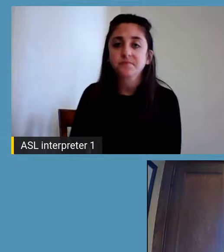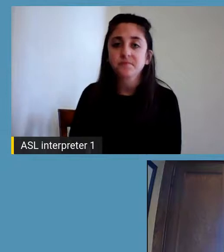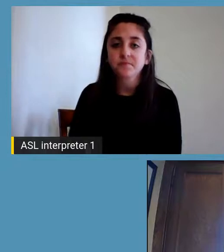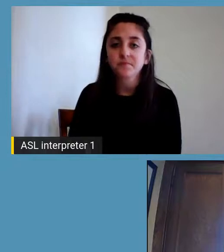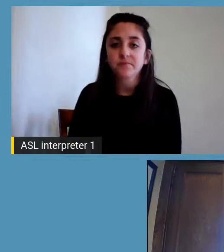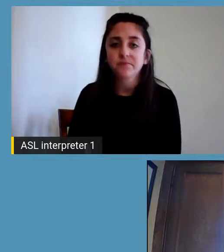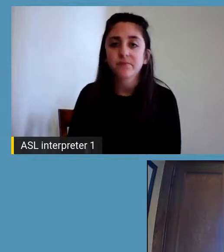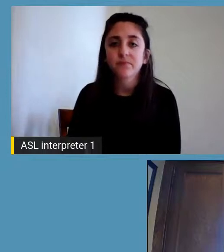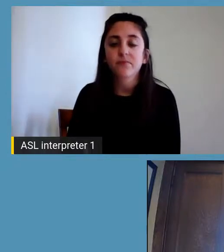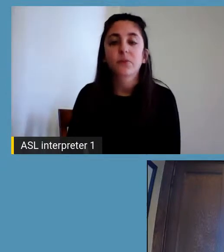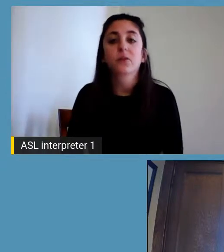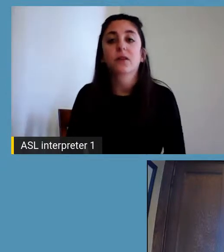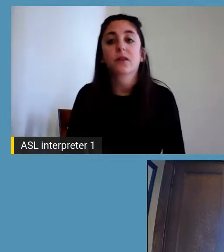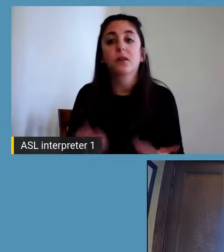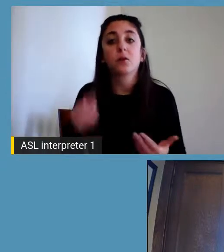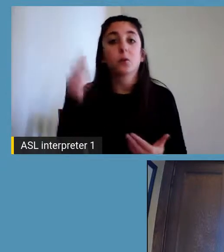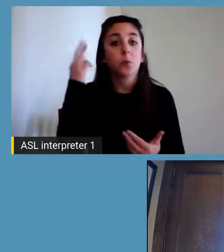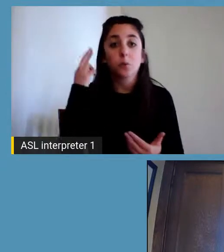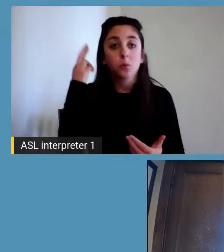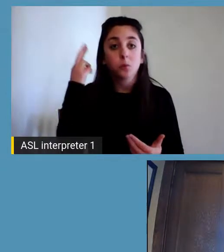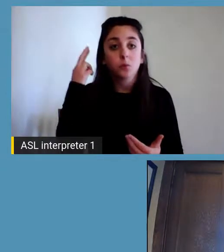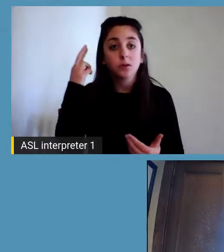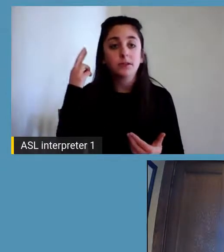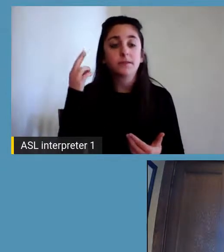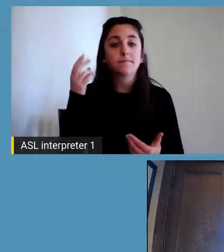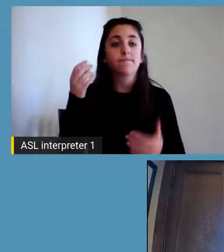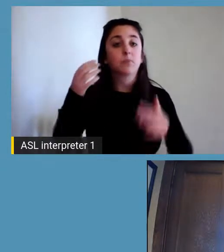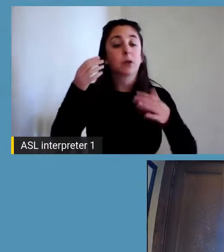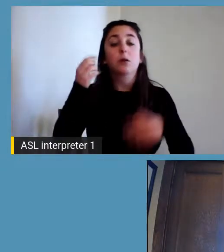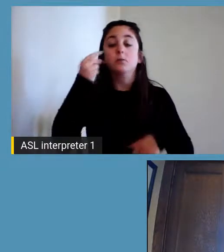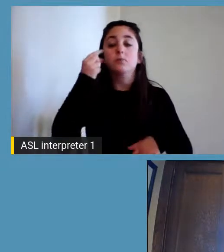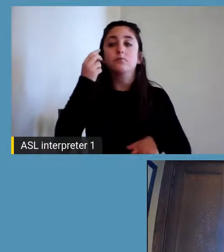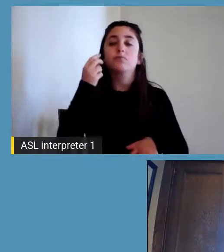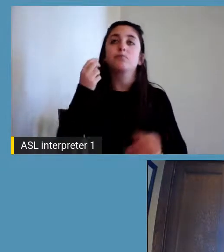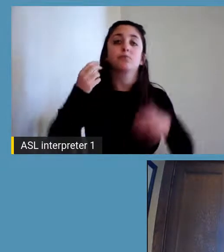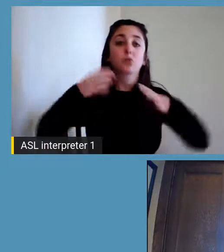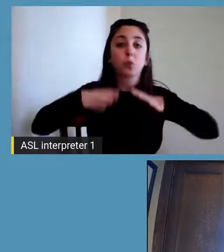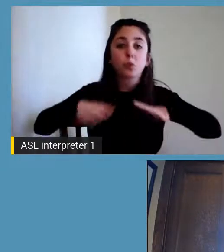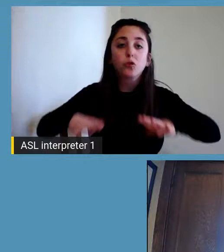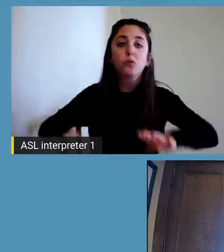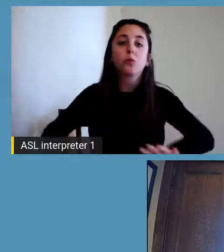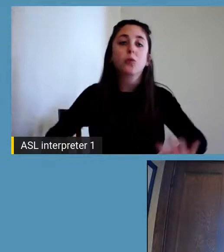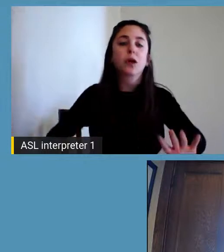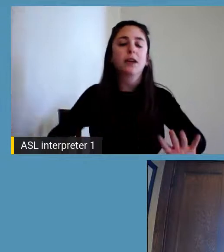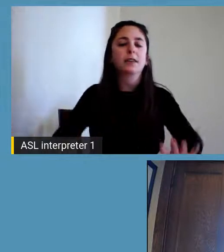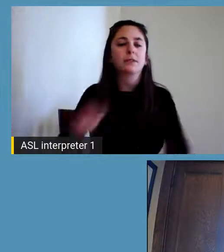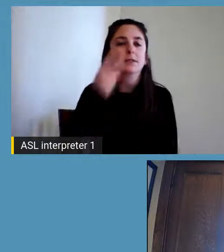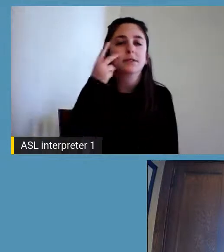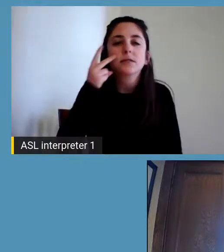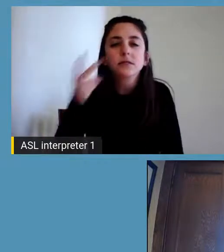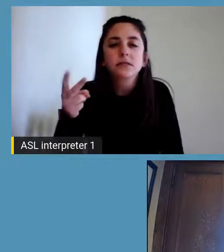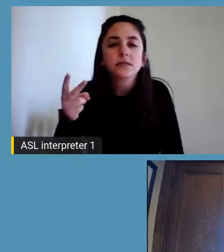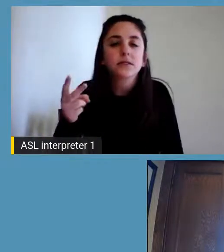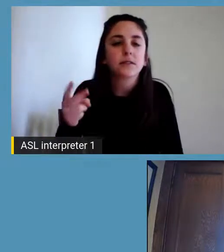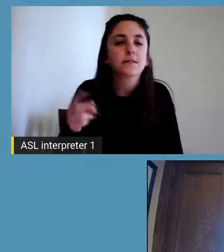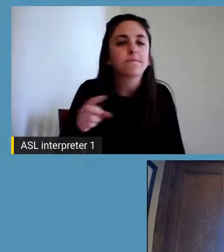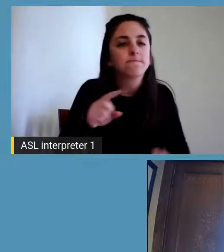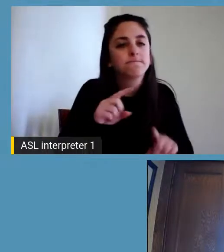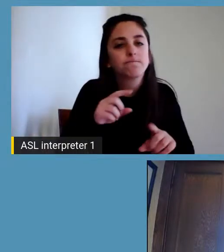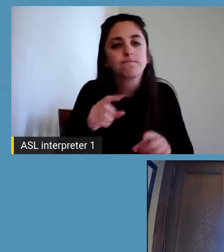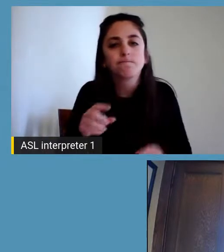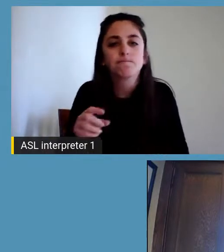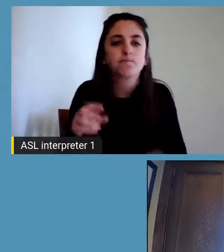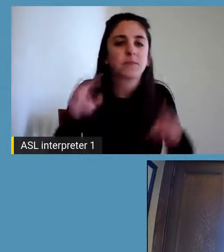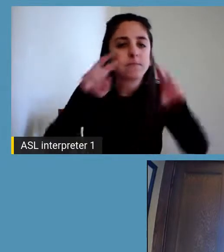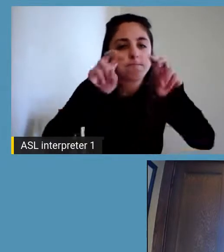it's one of the main reasons is whenever I see a dress, I start taking it apart, trying to figure out how it came together, especially if